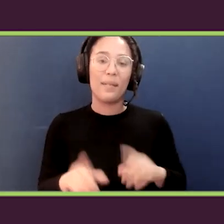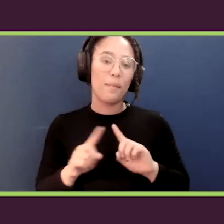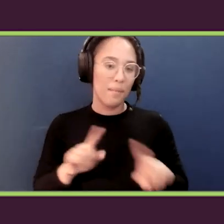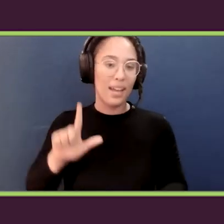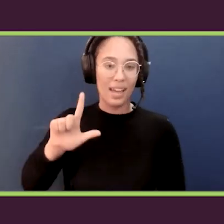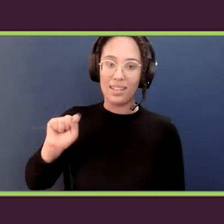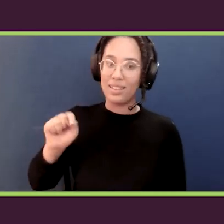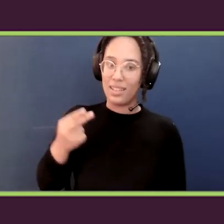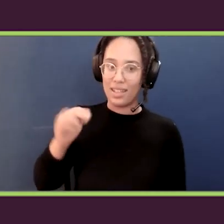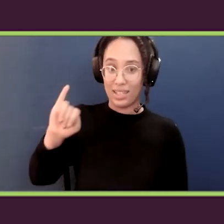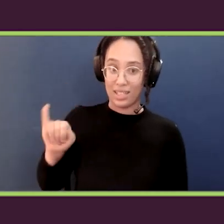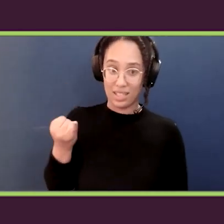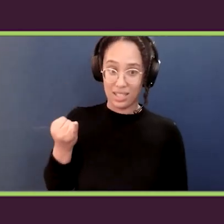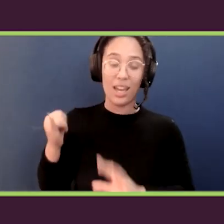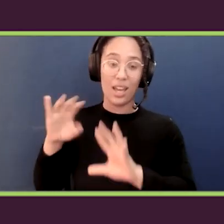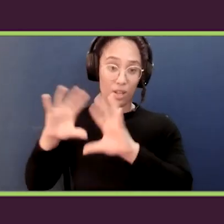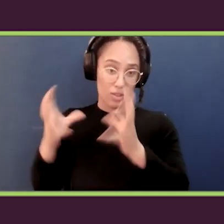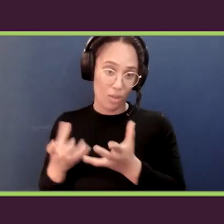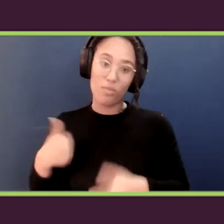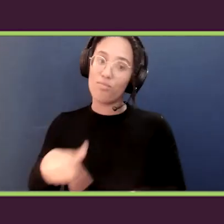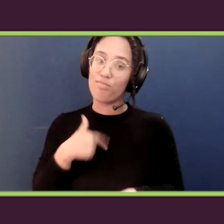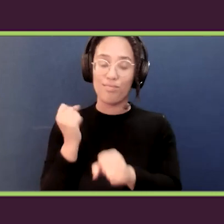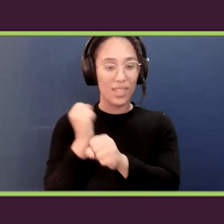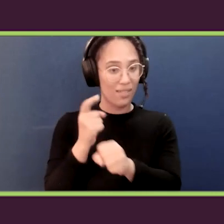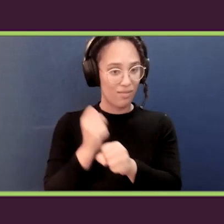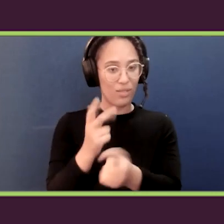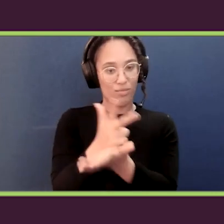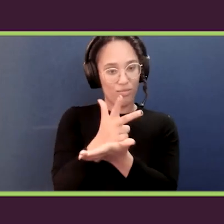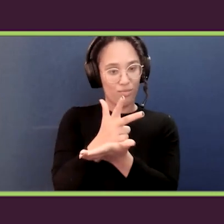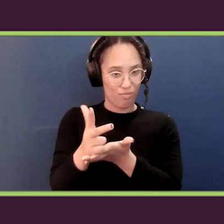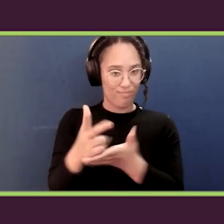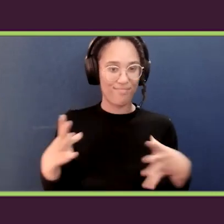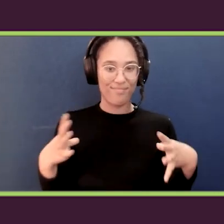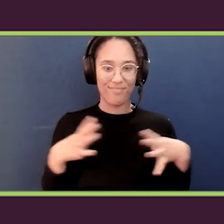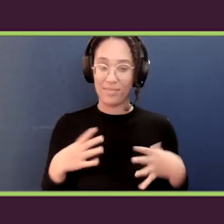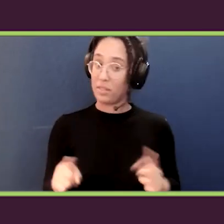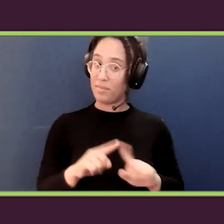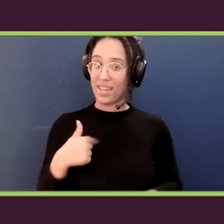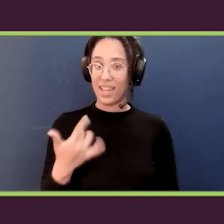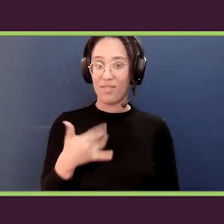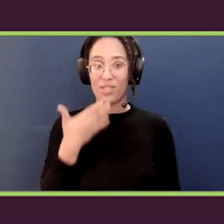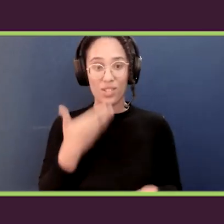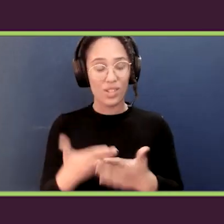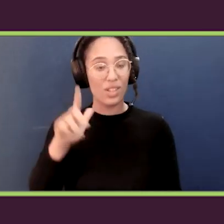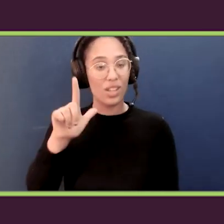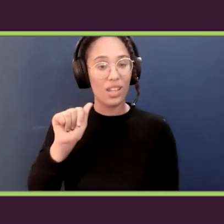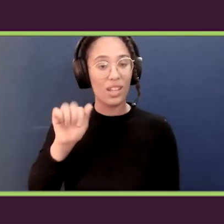Global, we did take our annual 3 weeks off. So I'm feeling good. Producer Laura Kay, how you feeling?